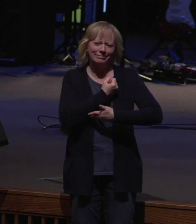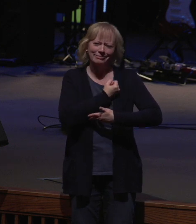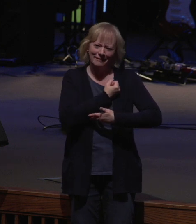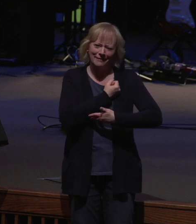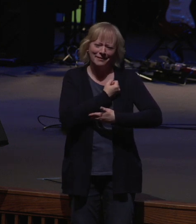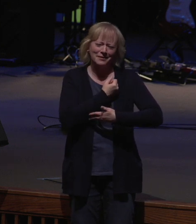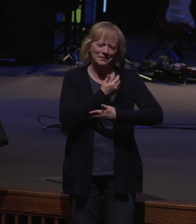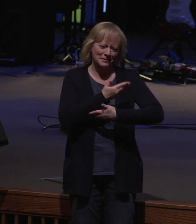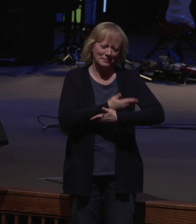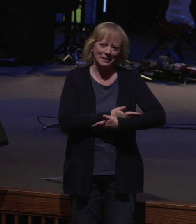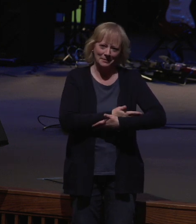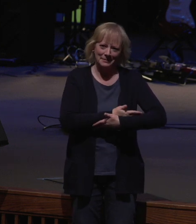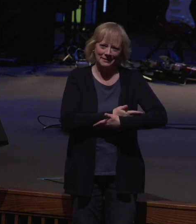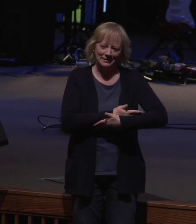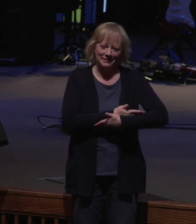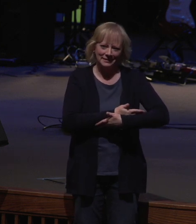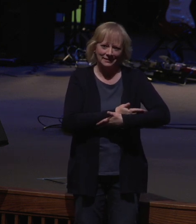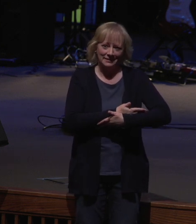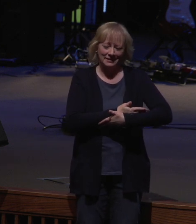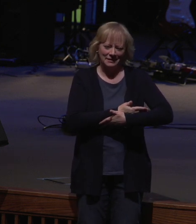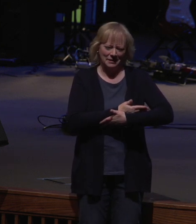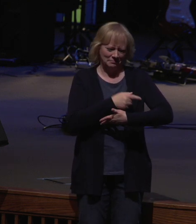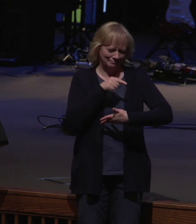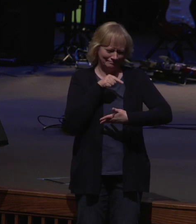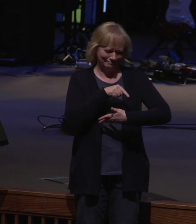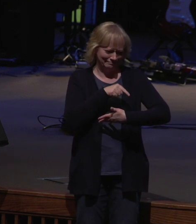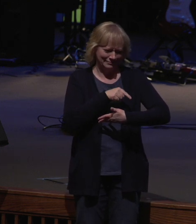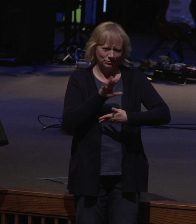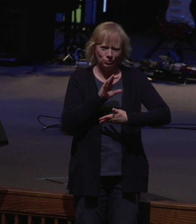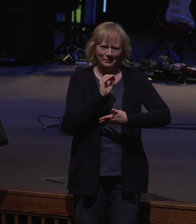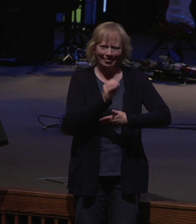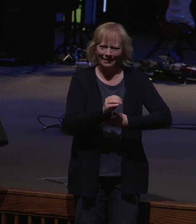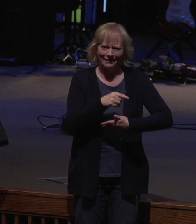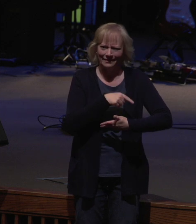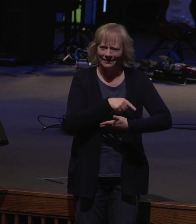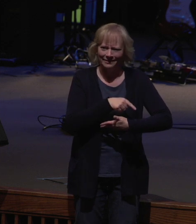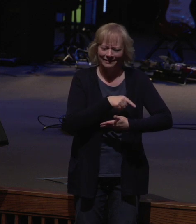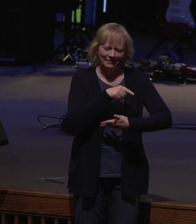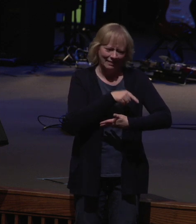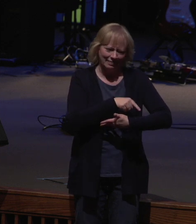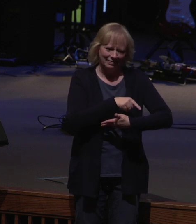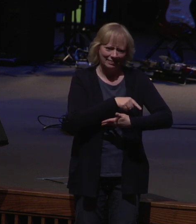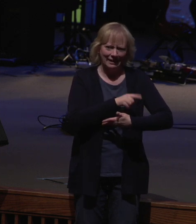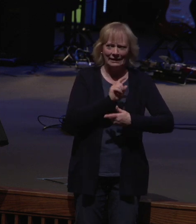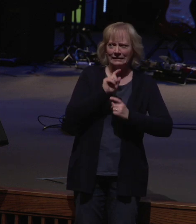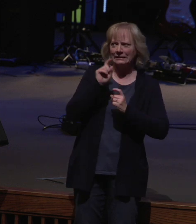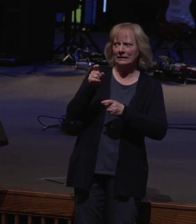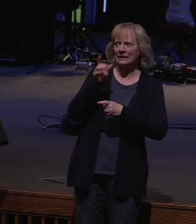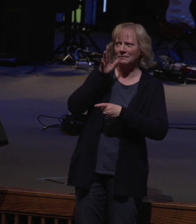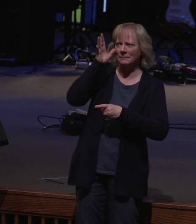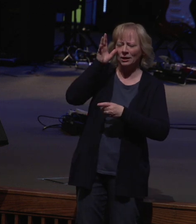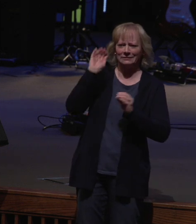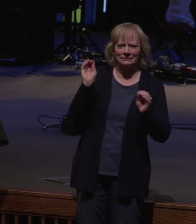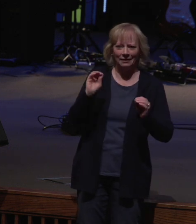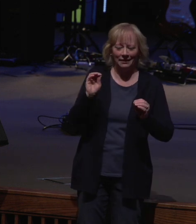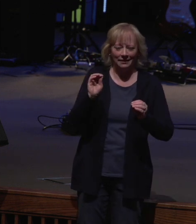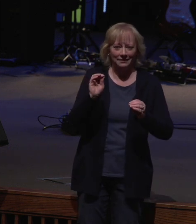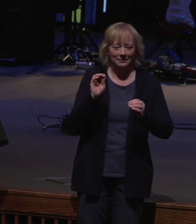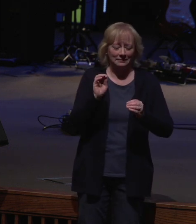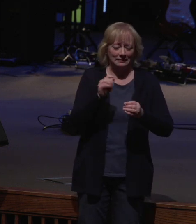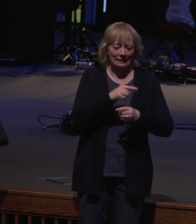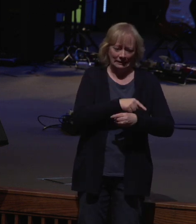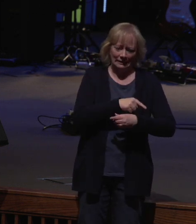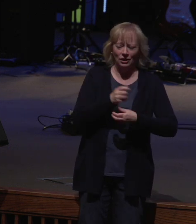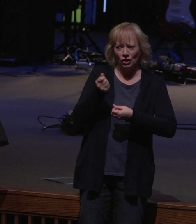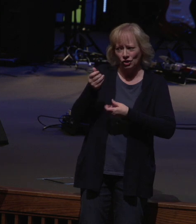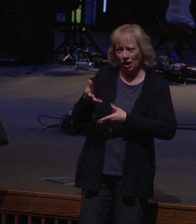love her. And they do nothing. They bring nothing. They made mom miserable,